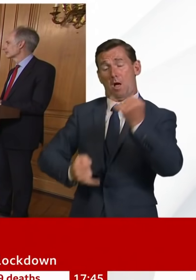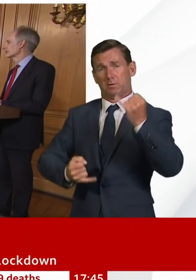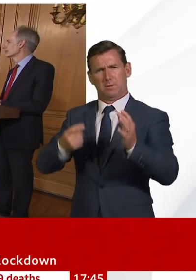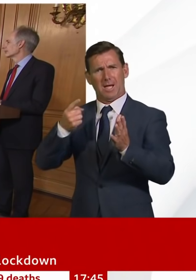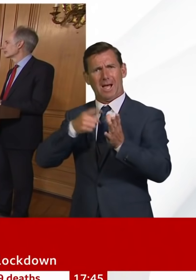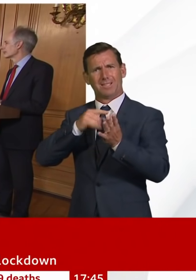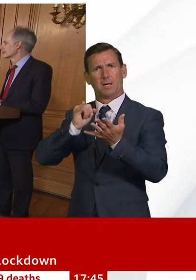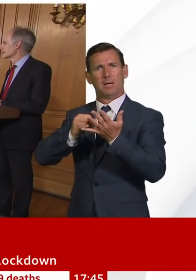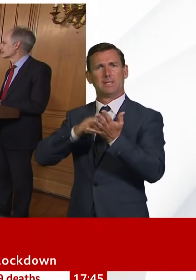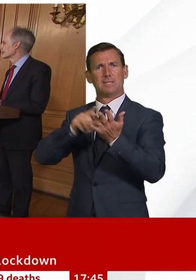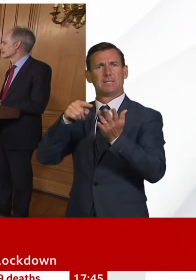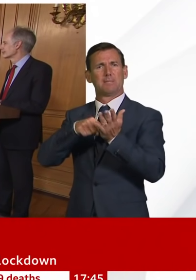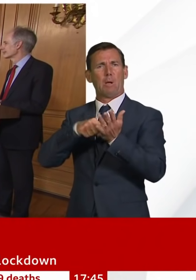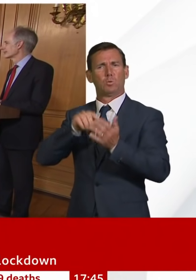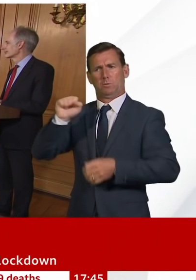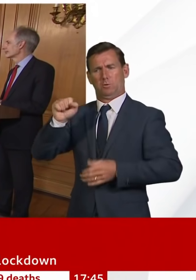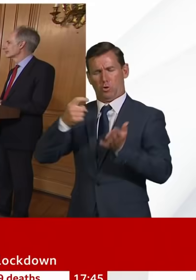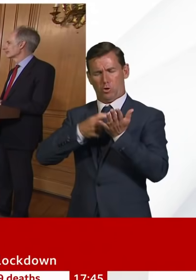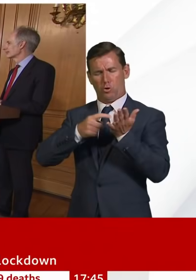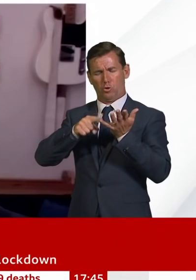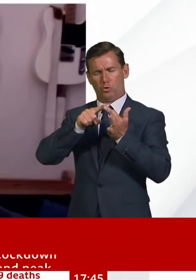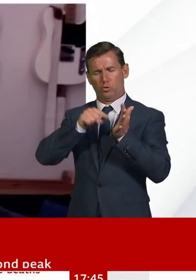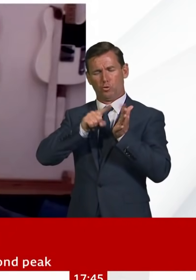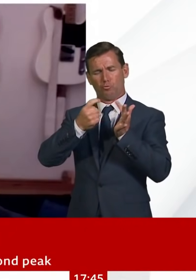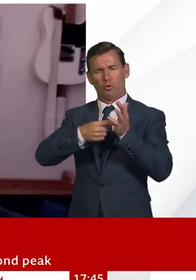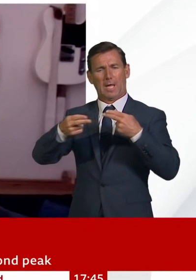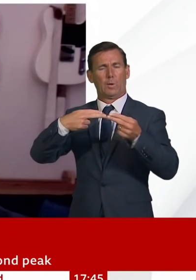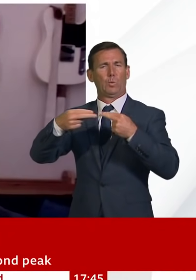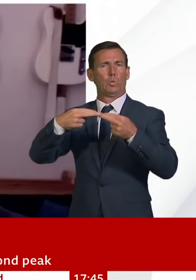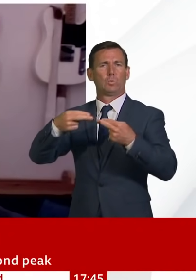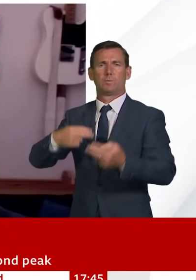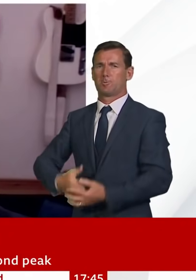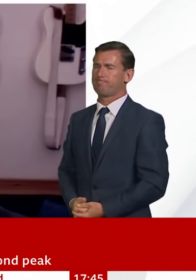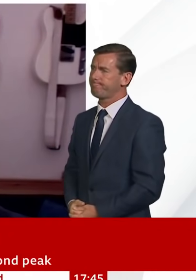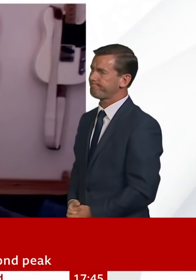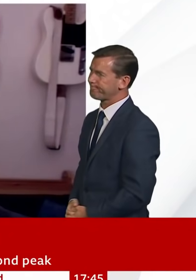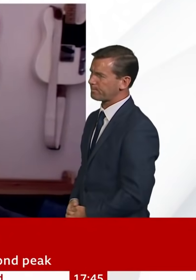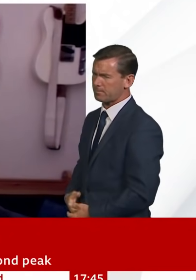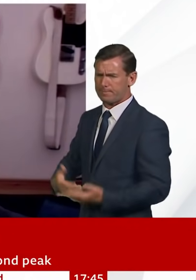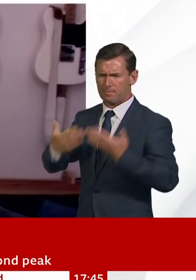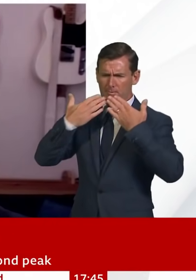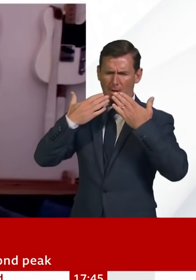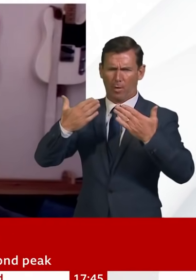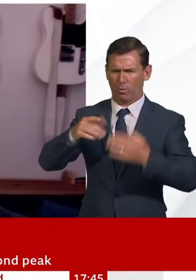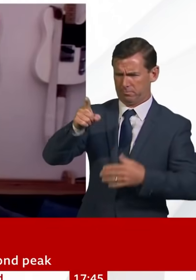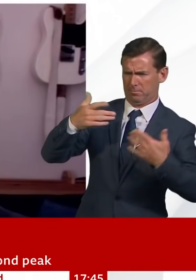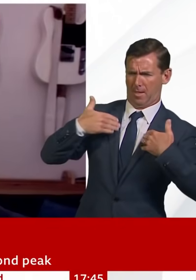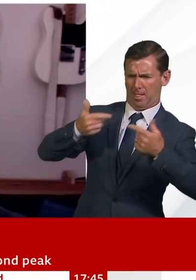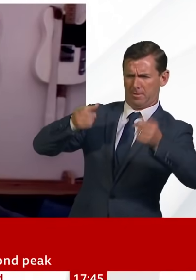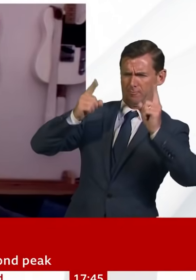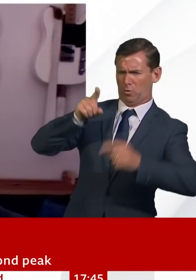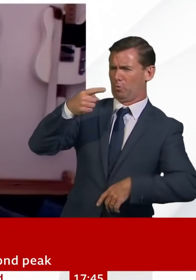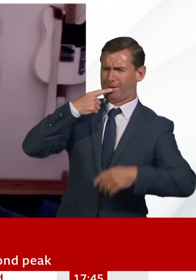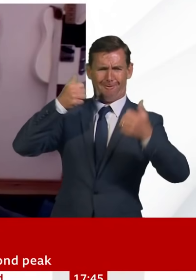from Reuters. Hello, thank you. Secretary of State, you say the plan is working. Yesterday,